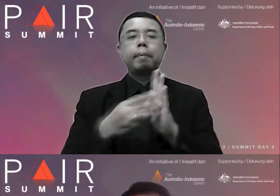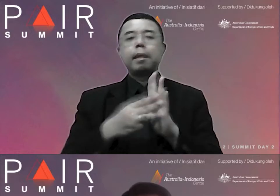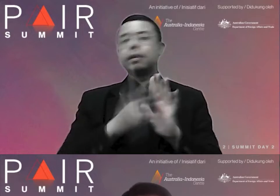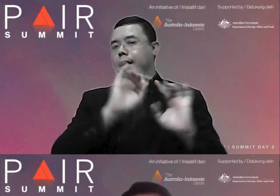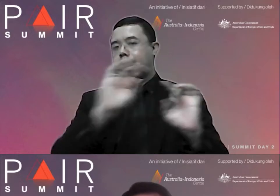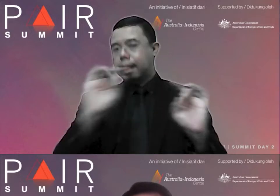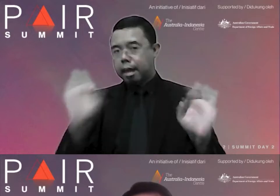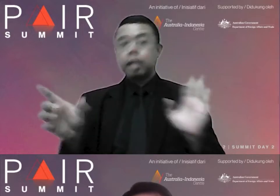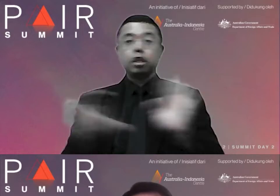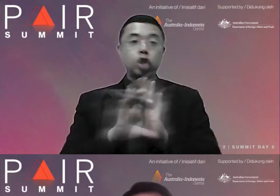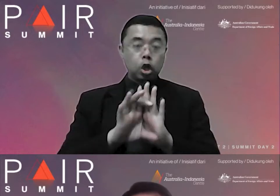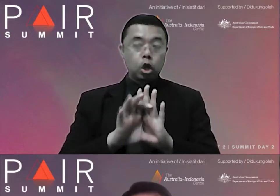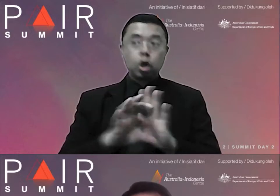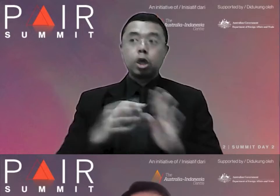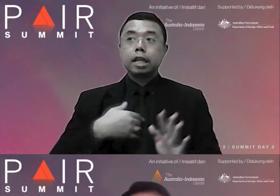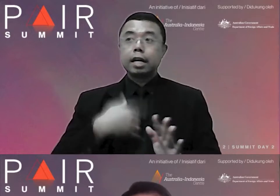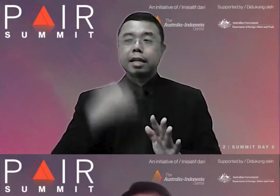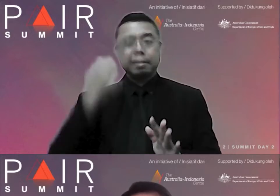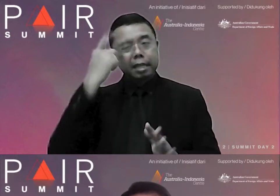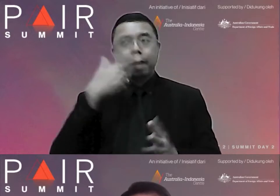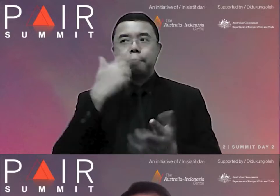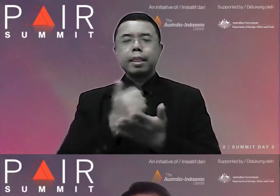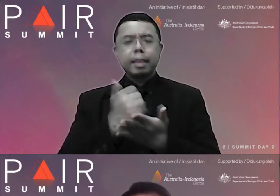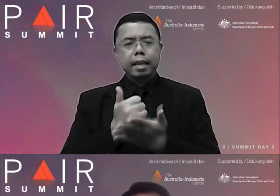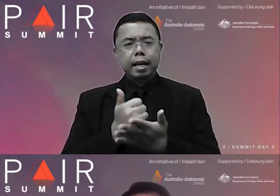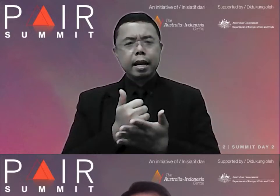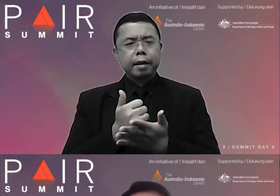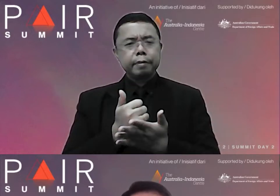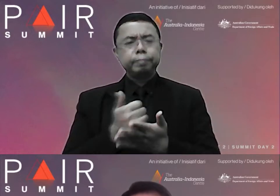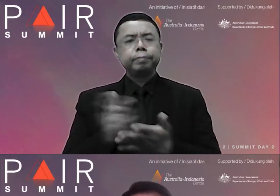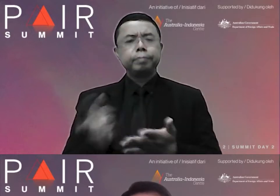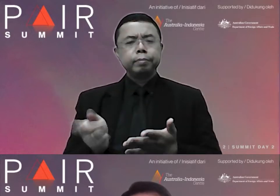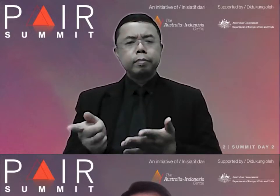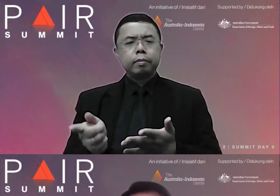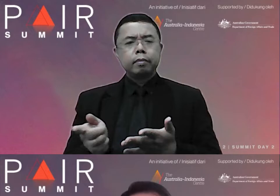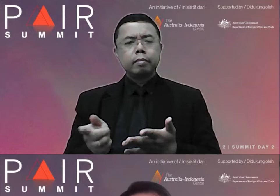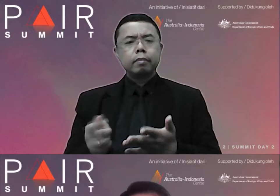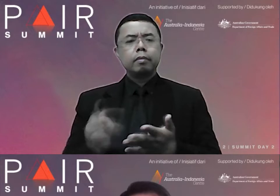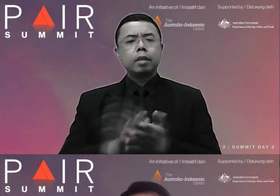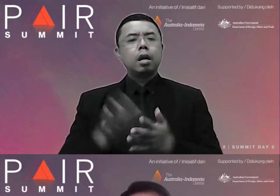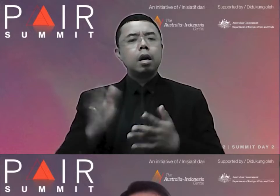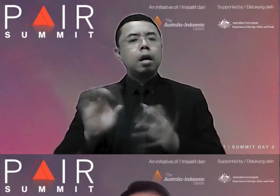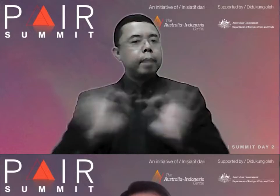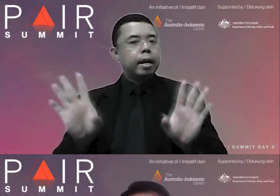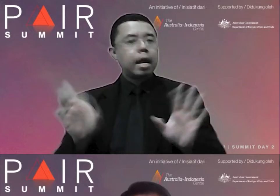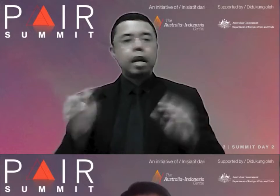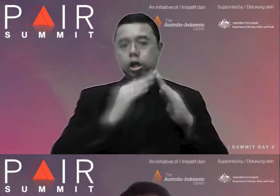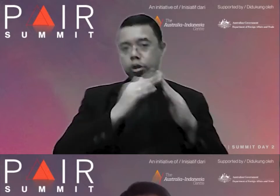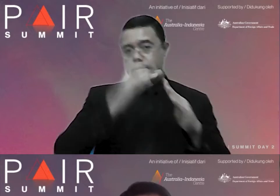the discrepancies between different hospitals. And this is very important because